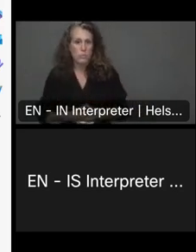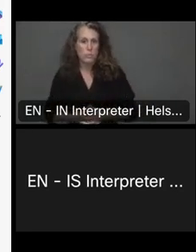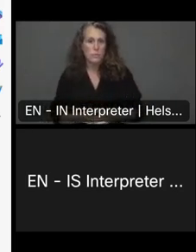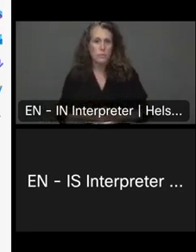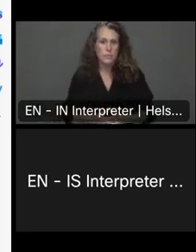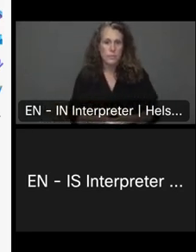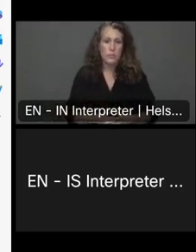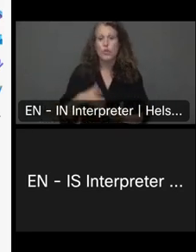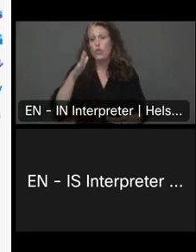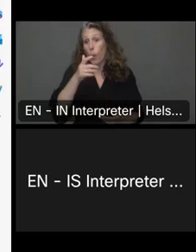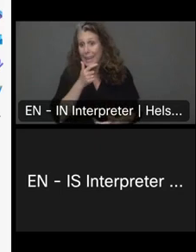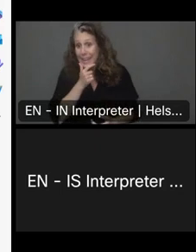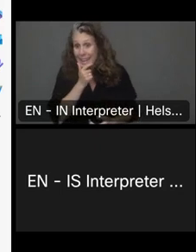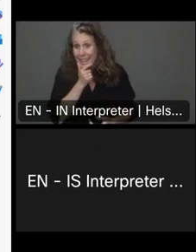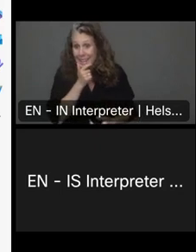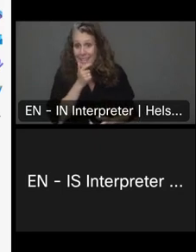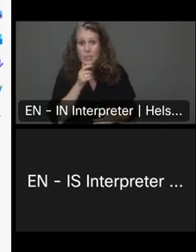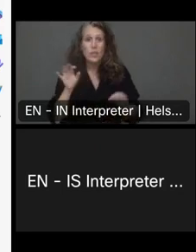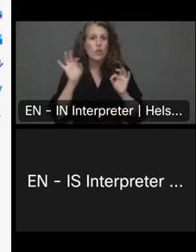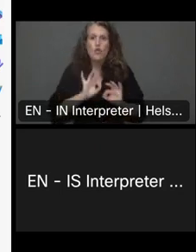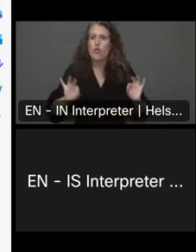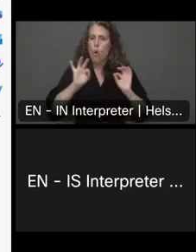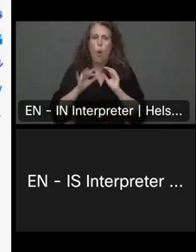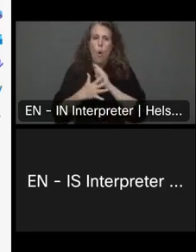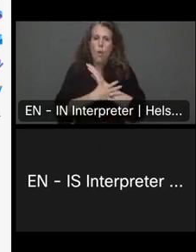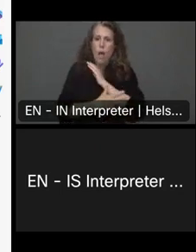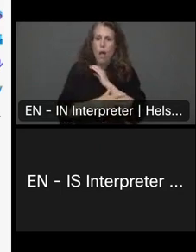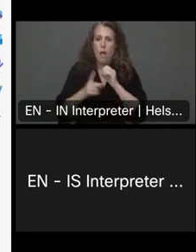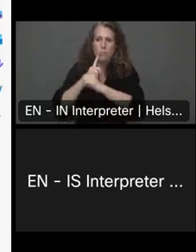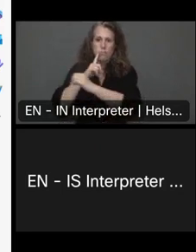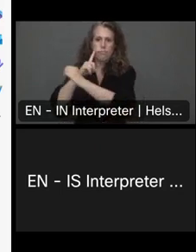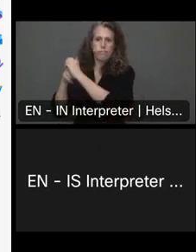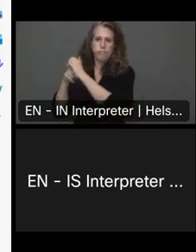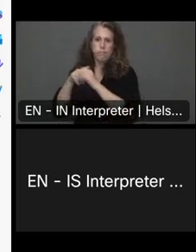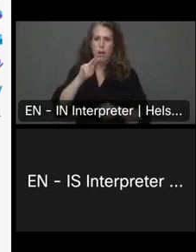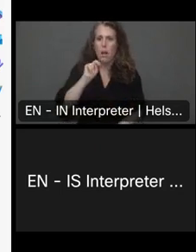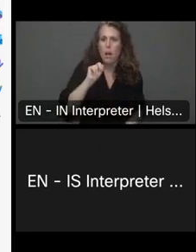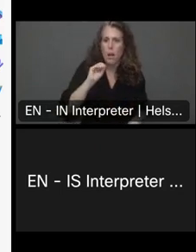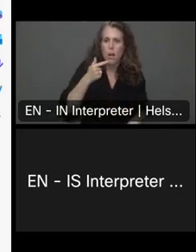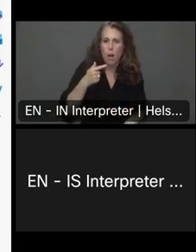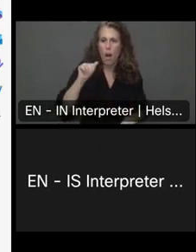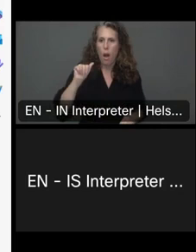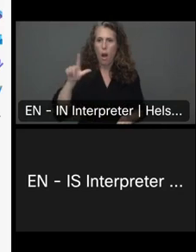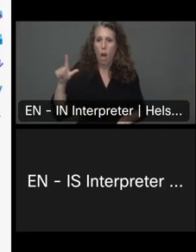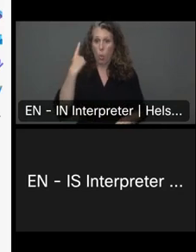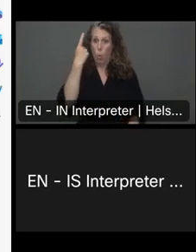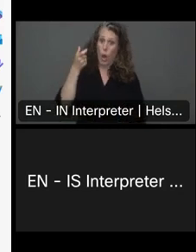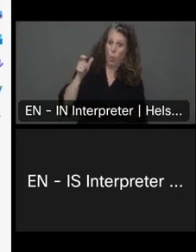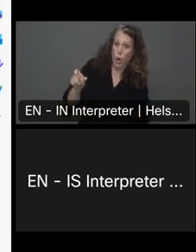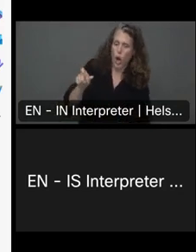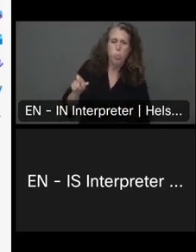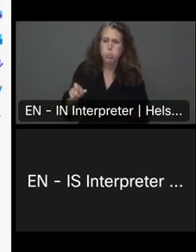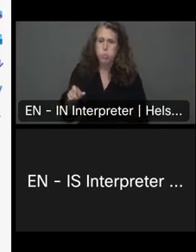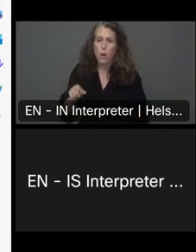of English, there's no lexical item null, meaning not all or some not. But that's not a fact about English or a fact